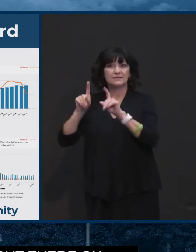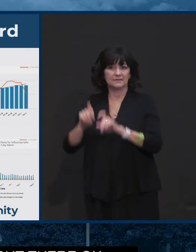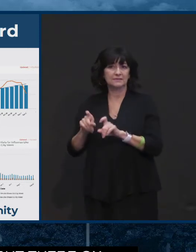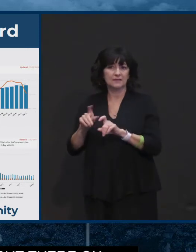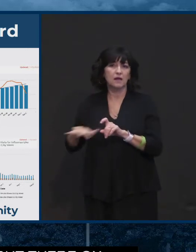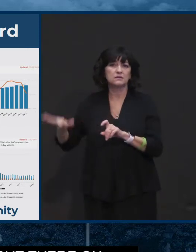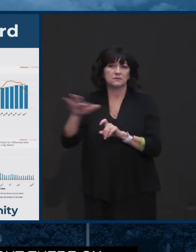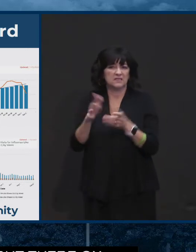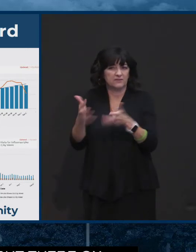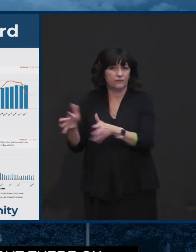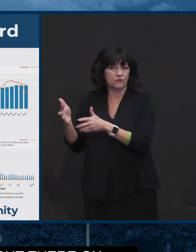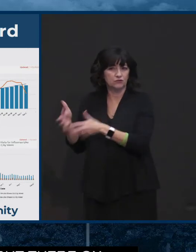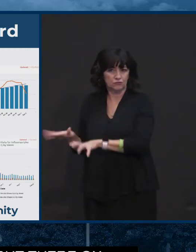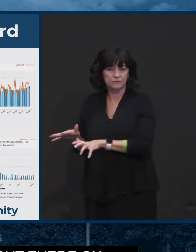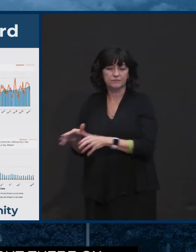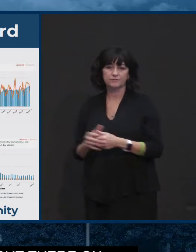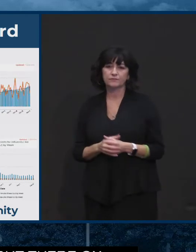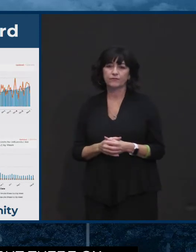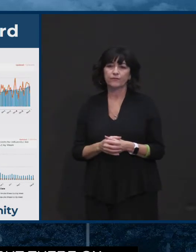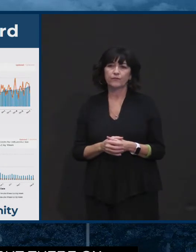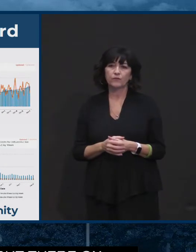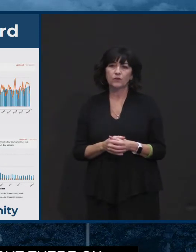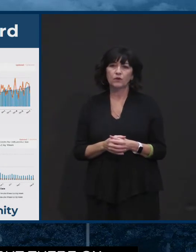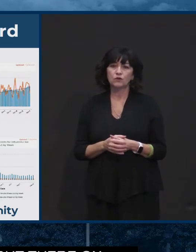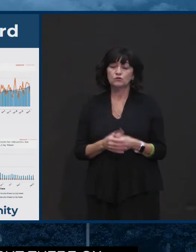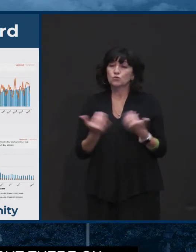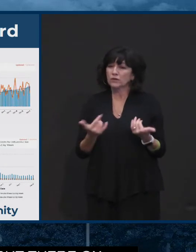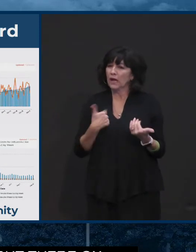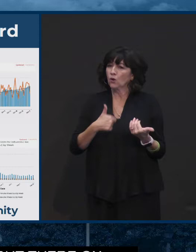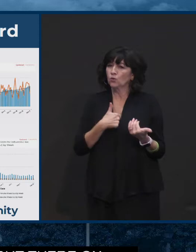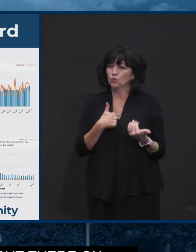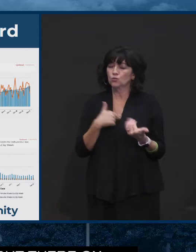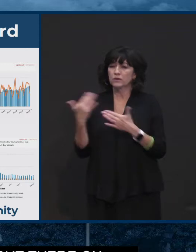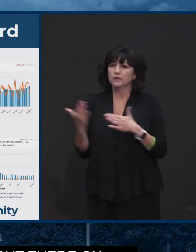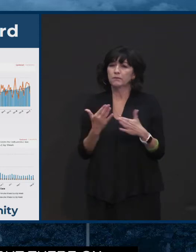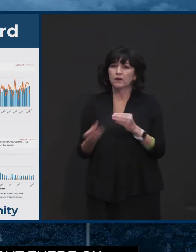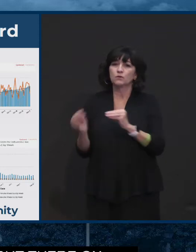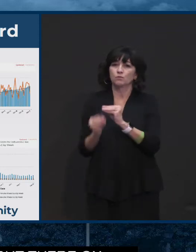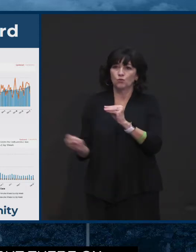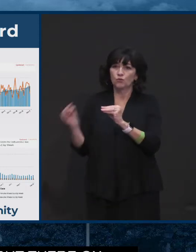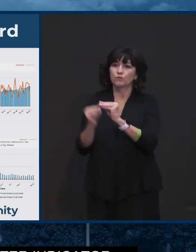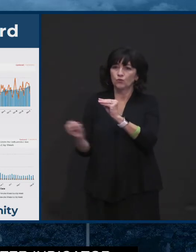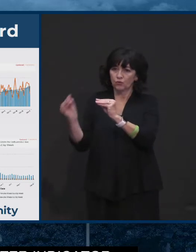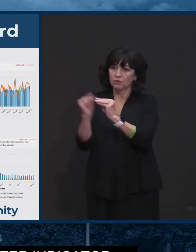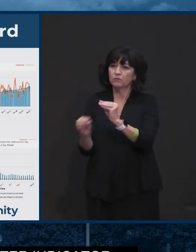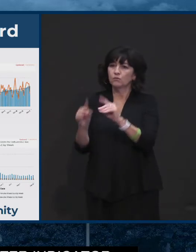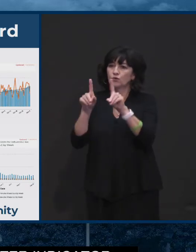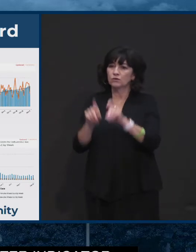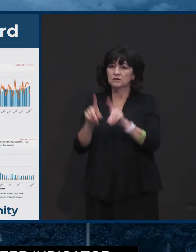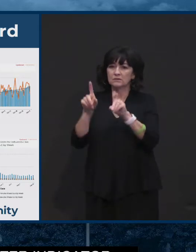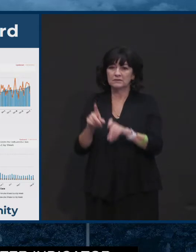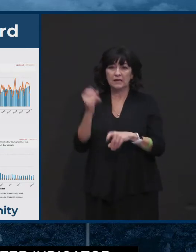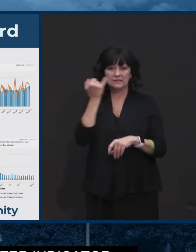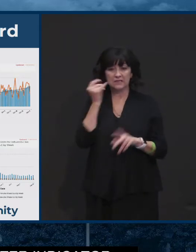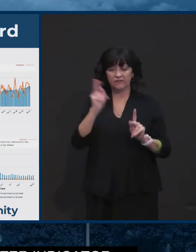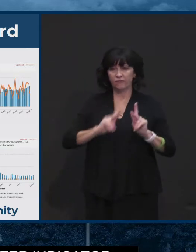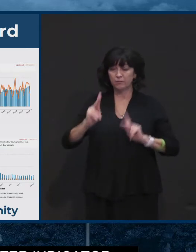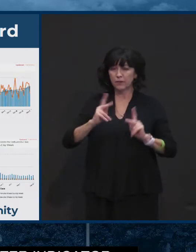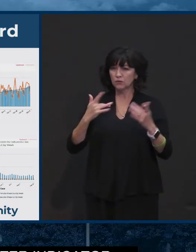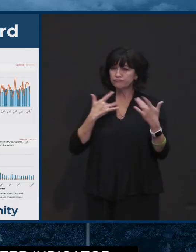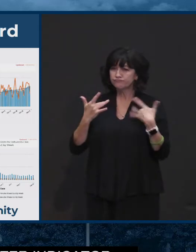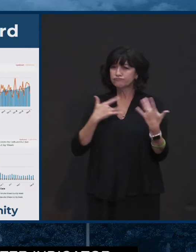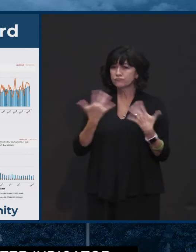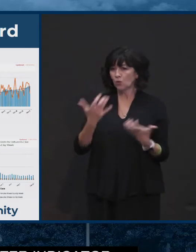and we're significantly increasing that number of tests. So if you look at the 90-day view, you can see more clearly these